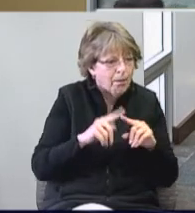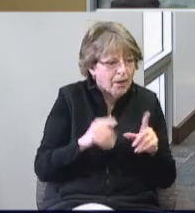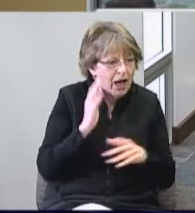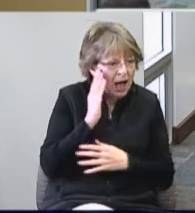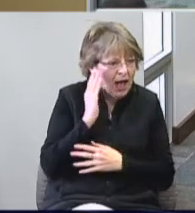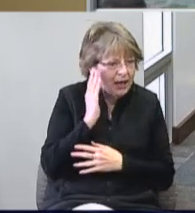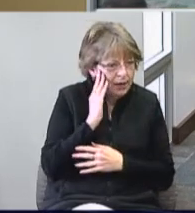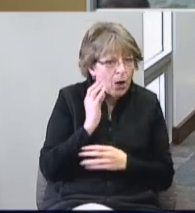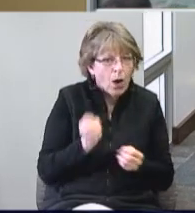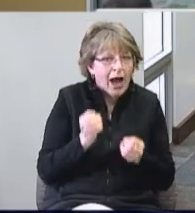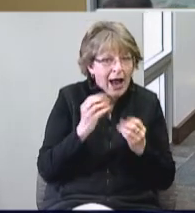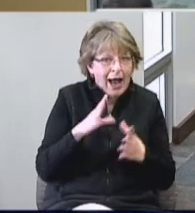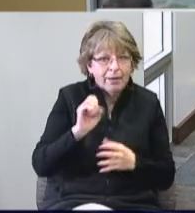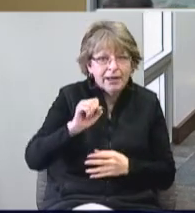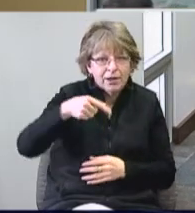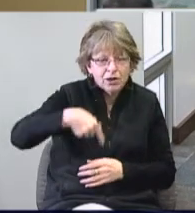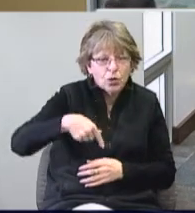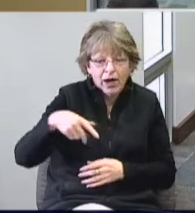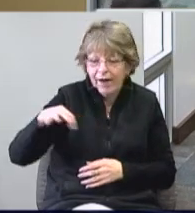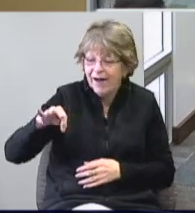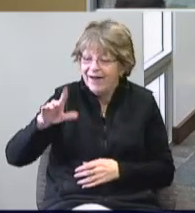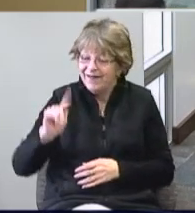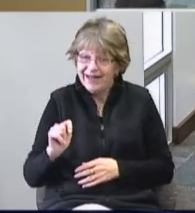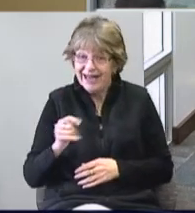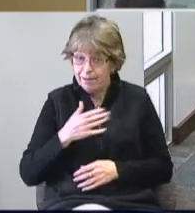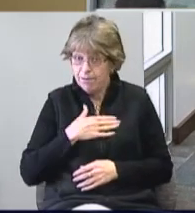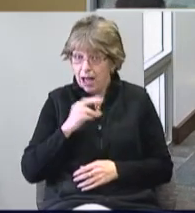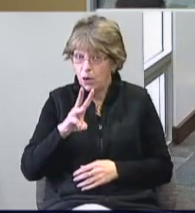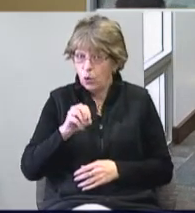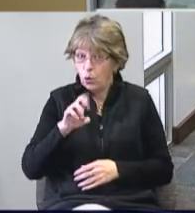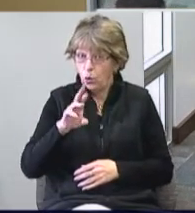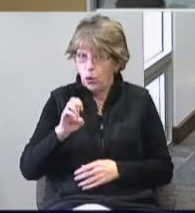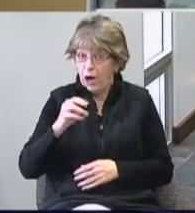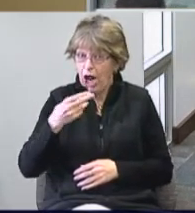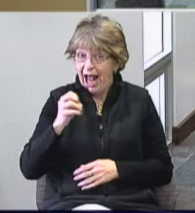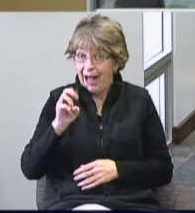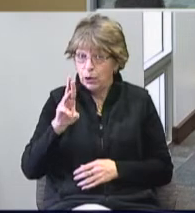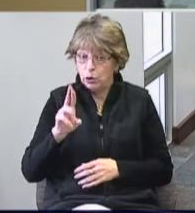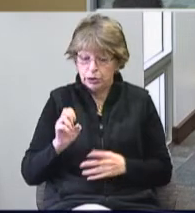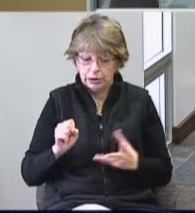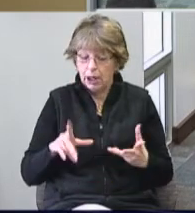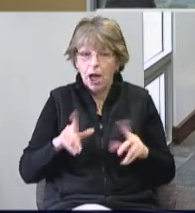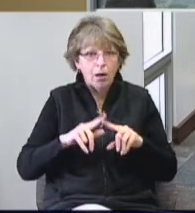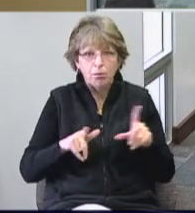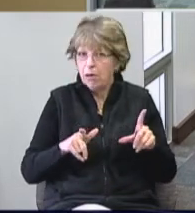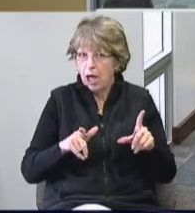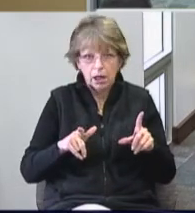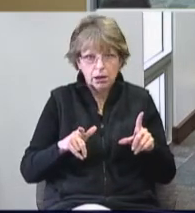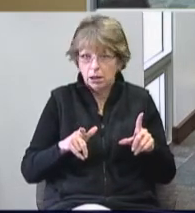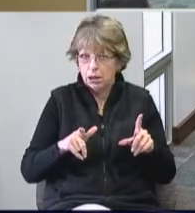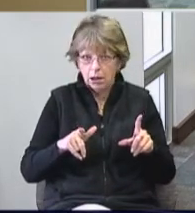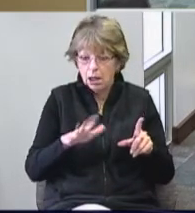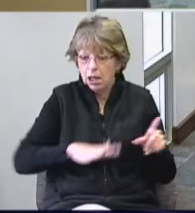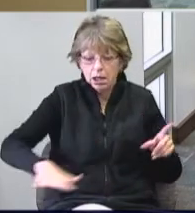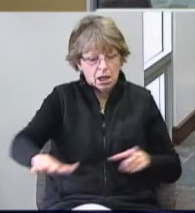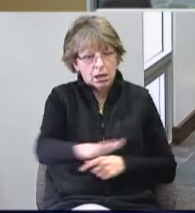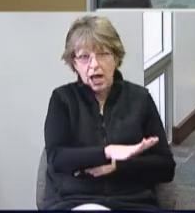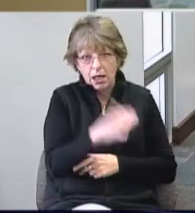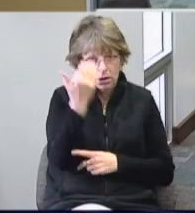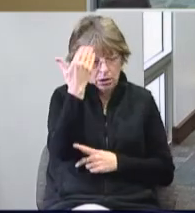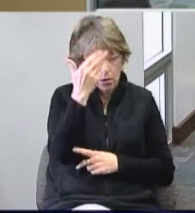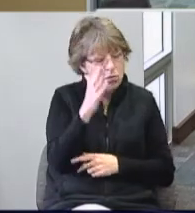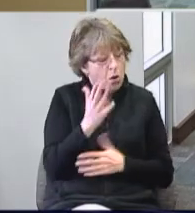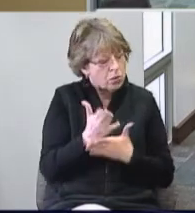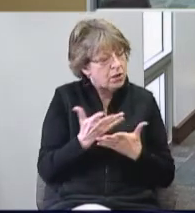square foot my warehouse is, but I don't know what my footprint Yeah, is. yeah, I mean, so I mean, just yeah. something to think about. Because Jeff's gonna